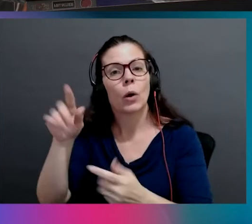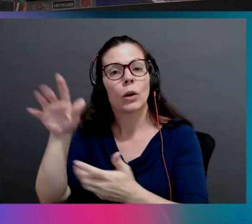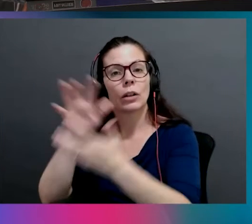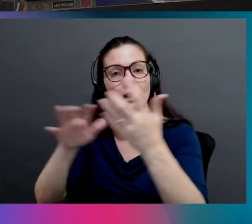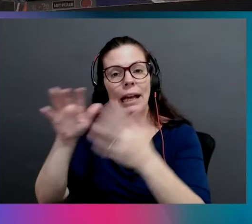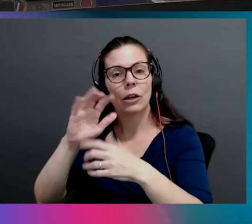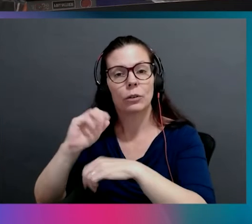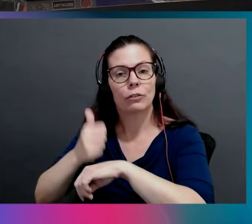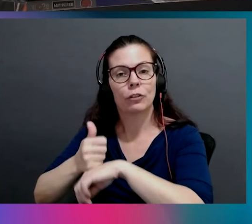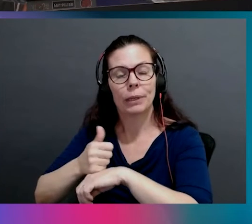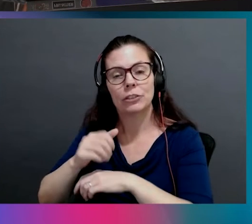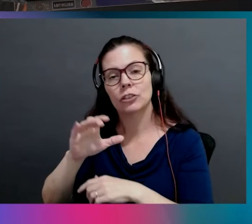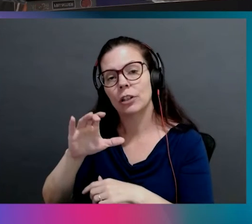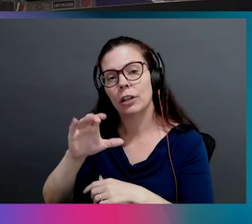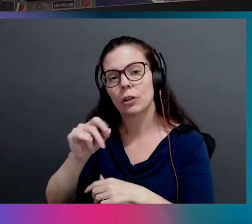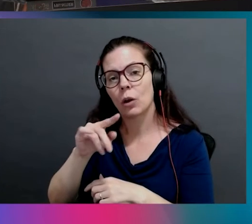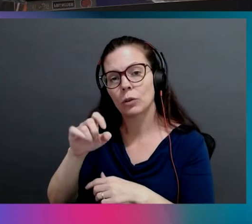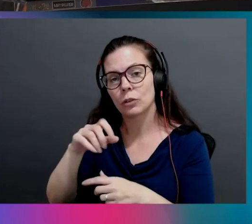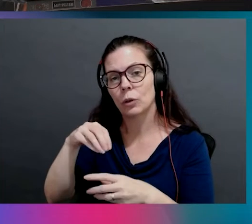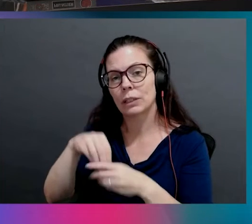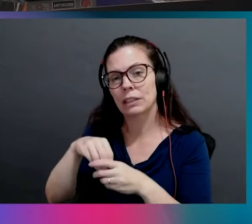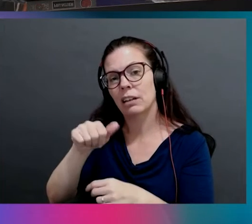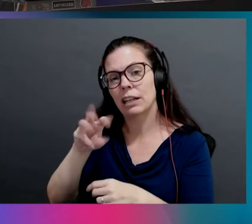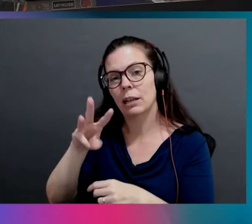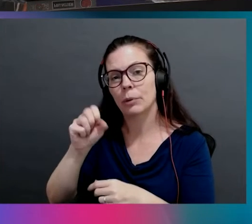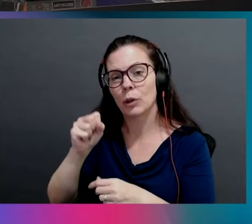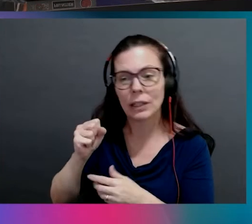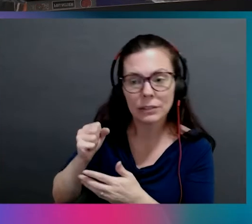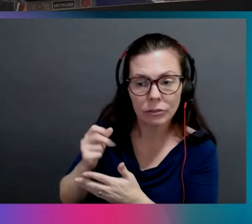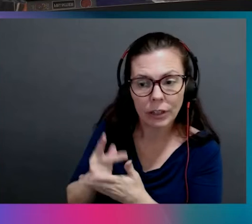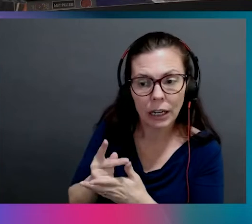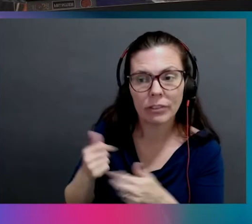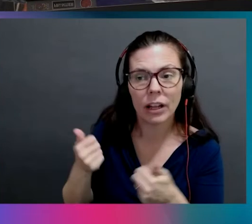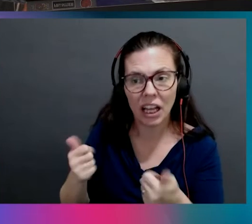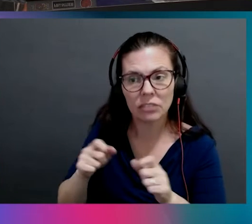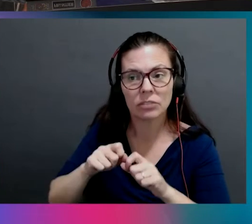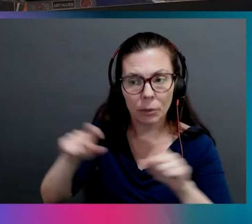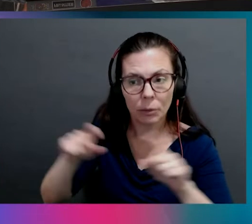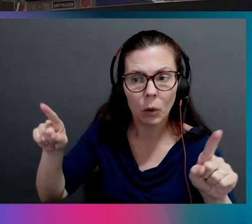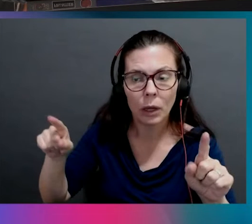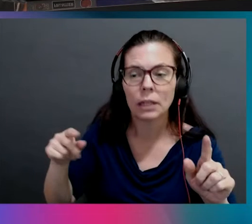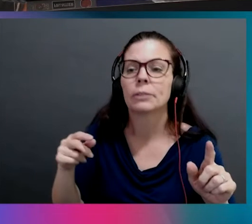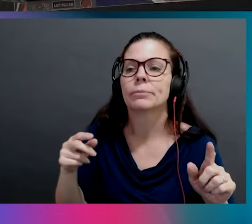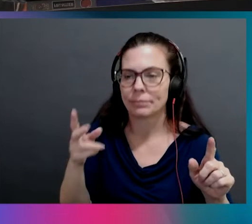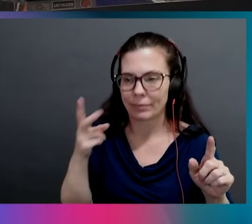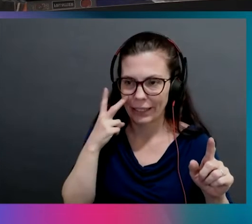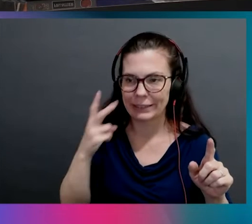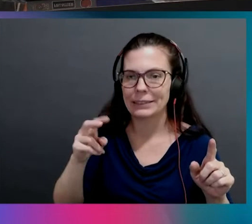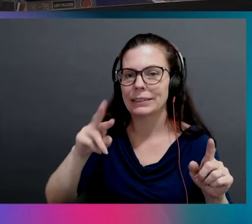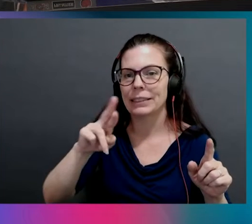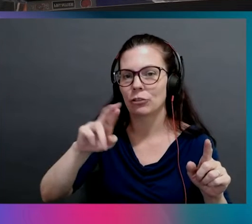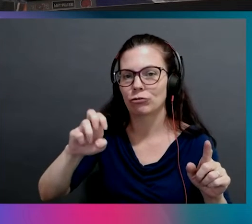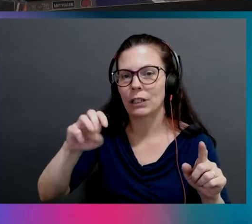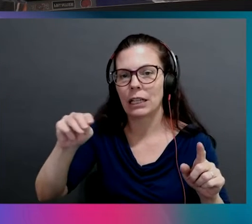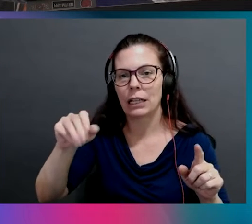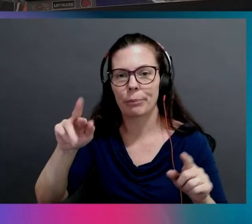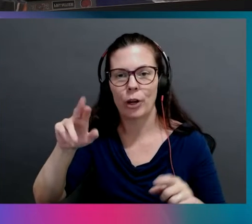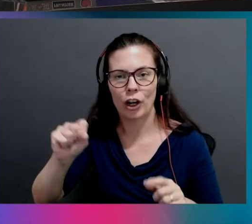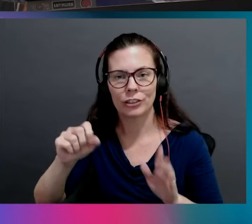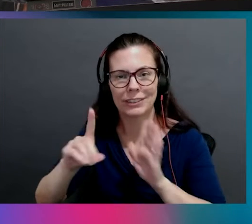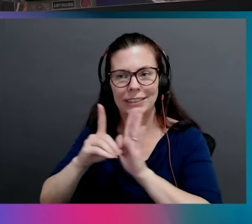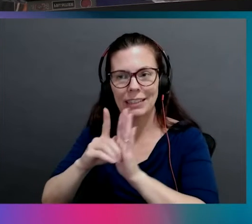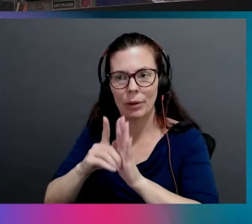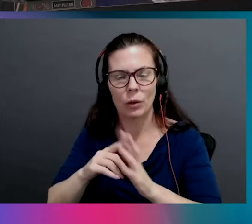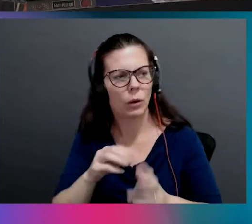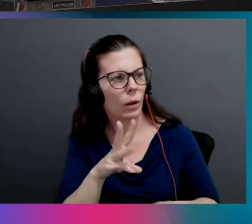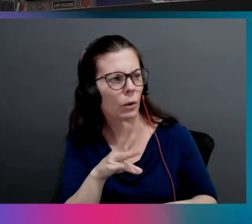within AWS to just verify that that stack was deployed. Here I can see Remar's demo. Wow. And all of the output